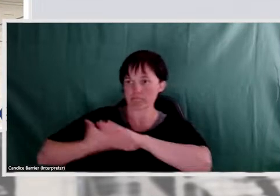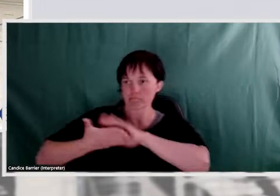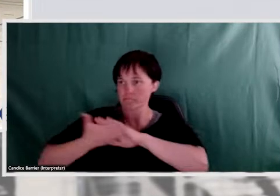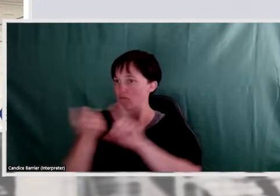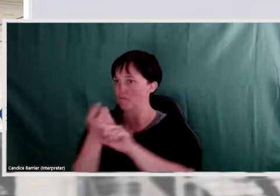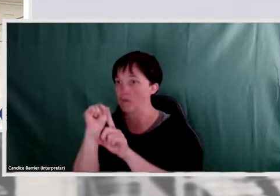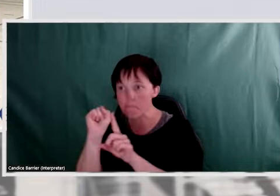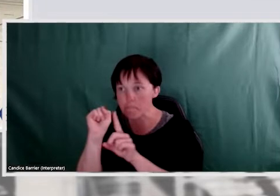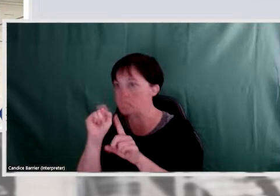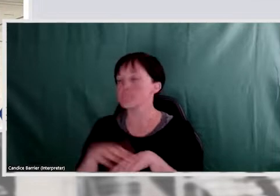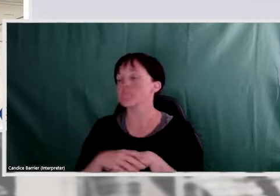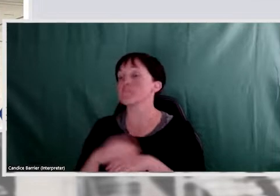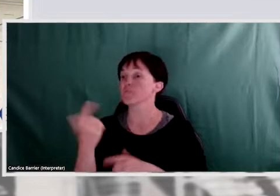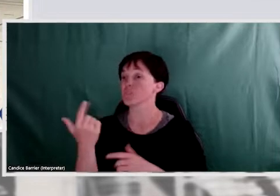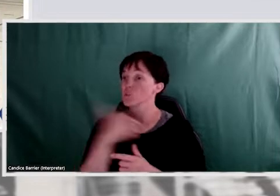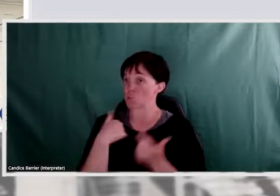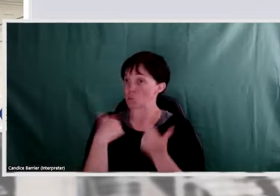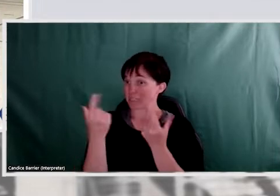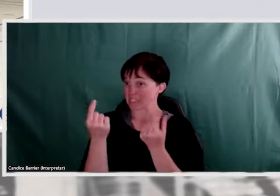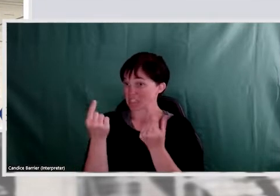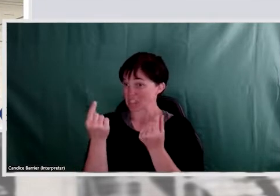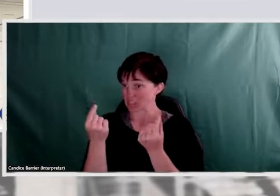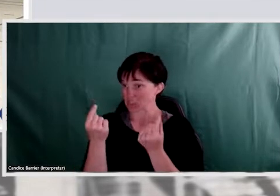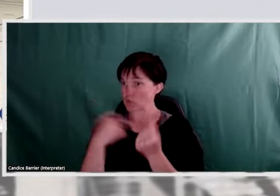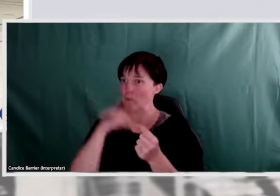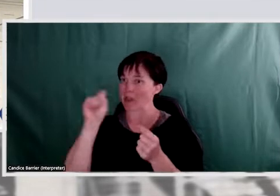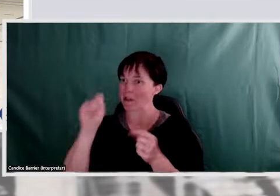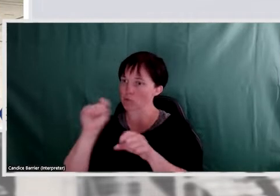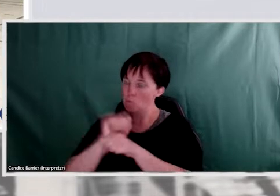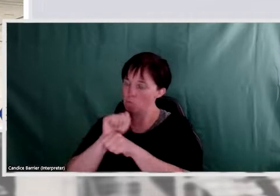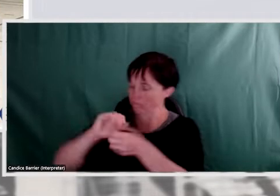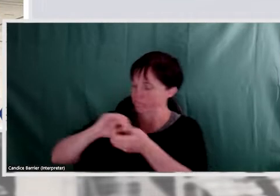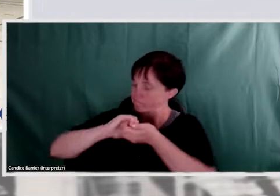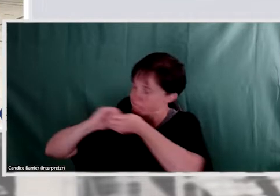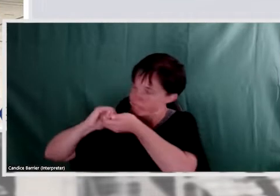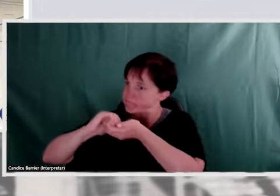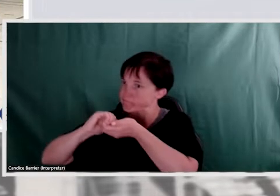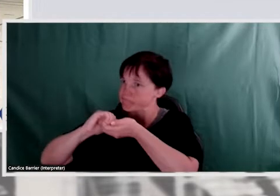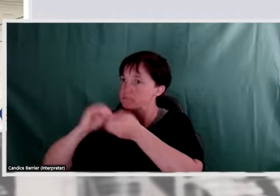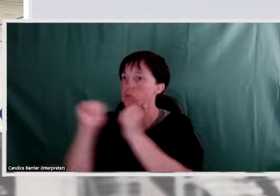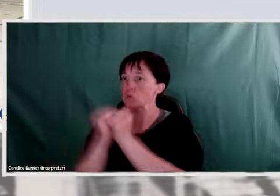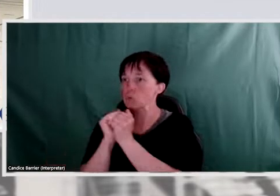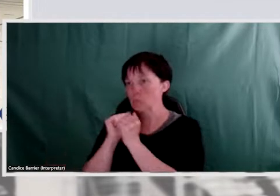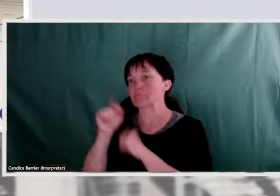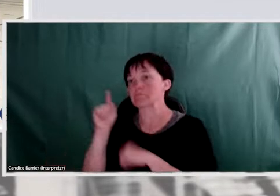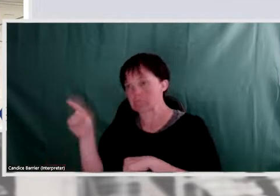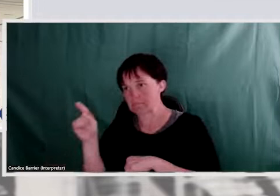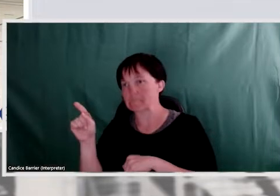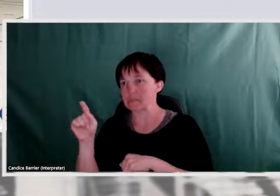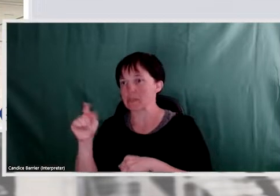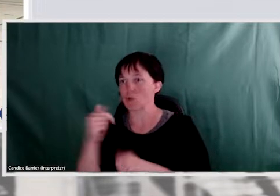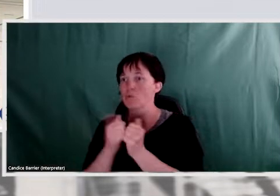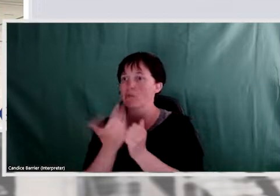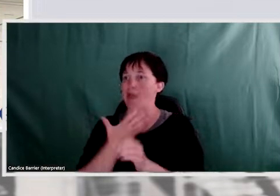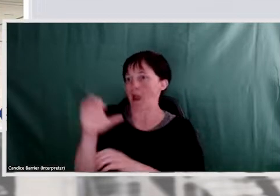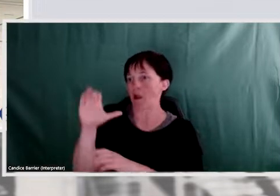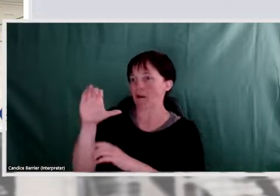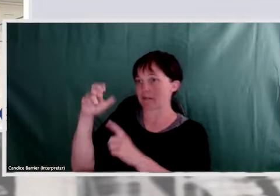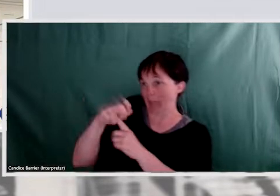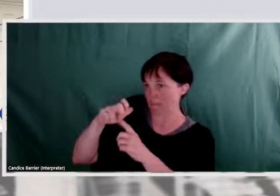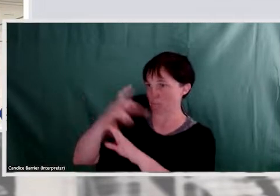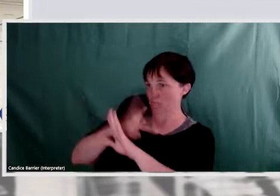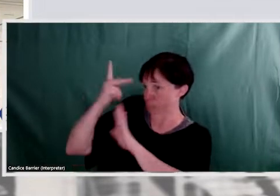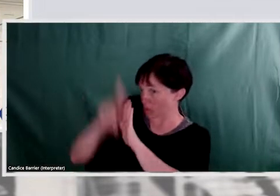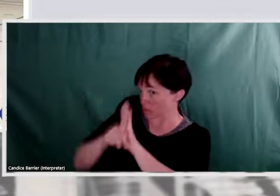work that we do, we have to partner really closely with Department of Public Works on our capital projects